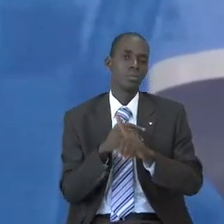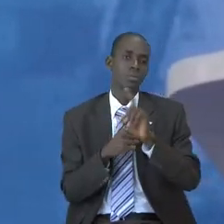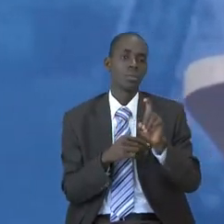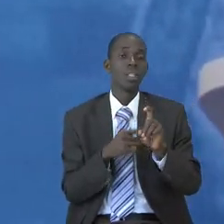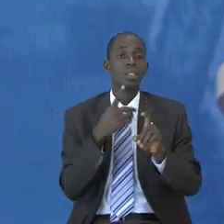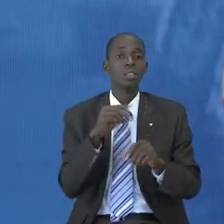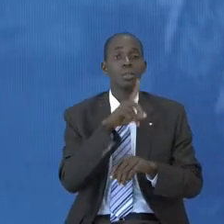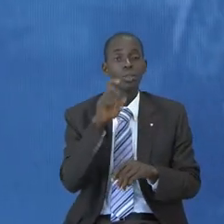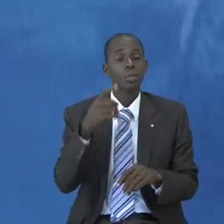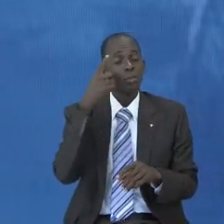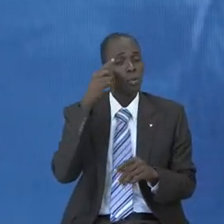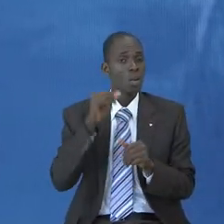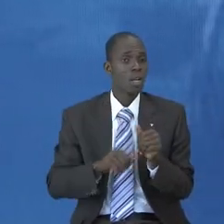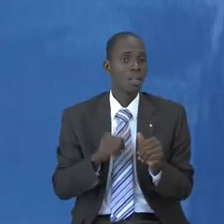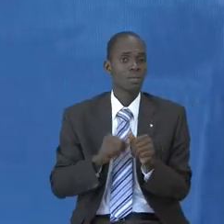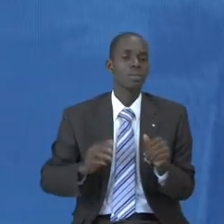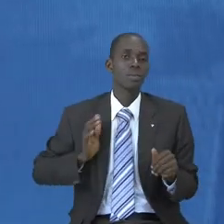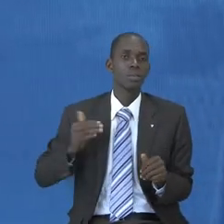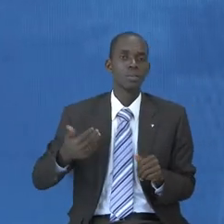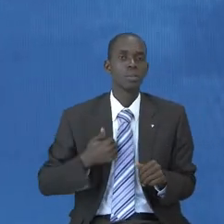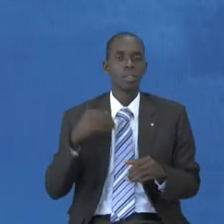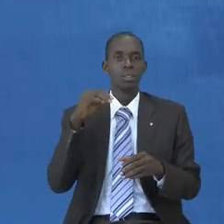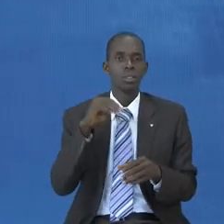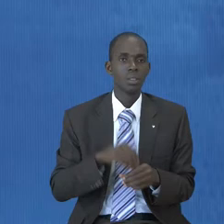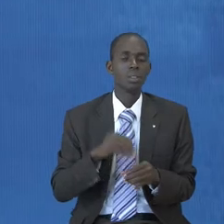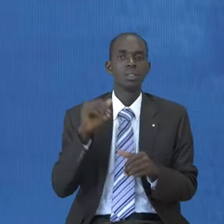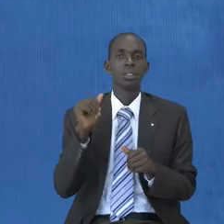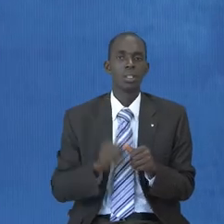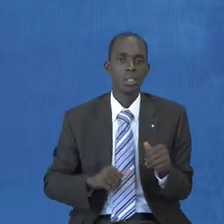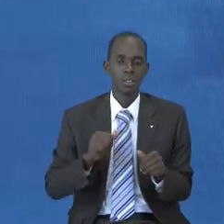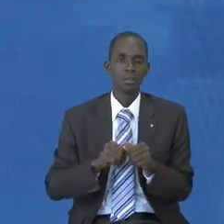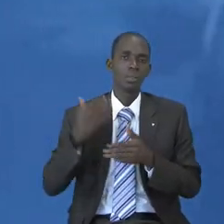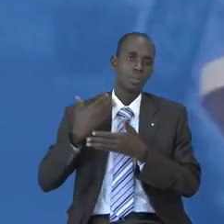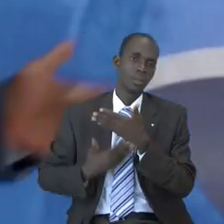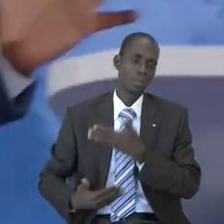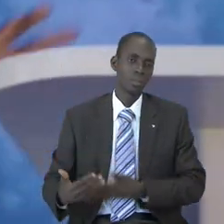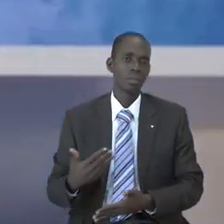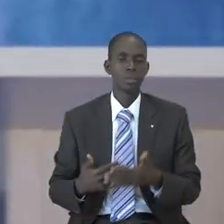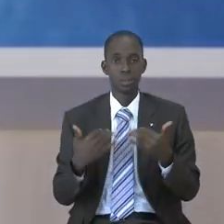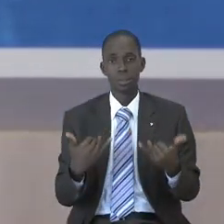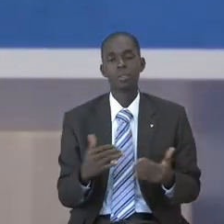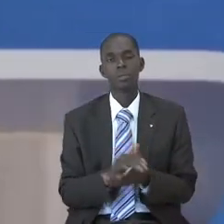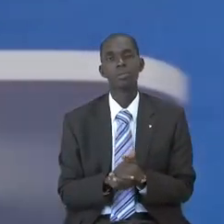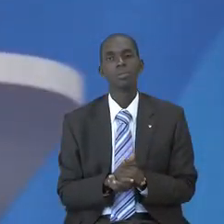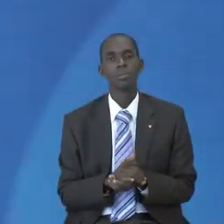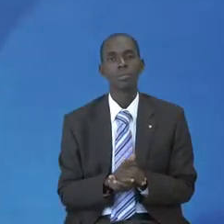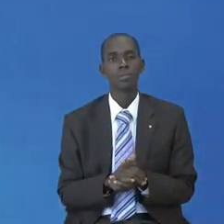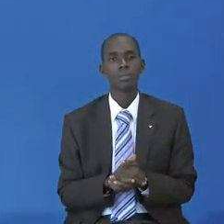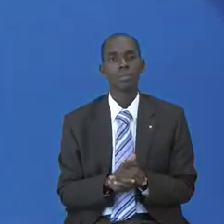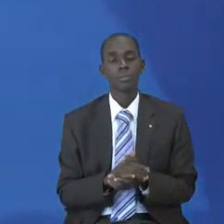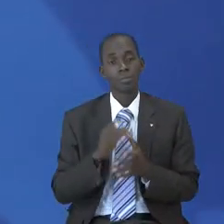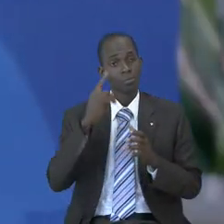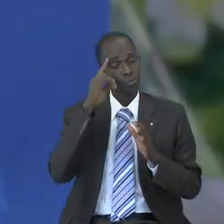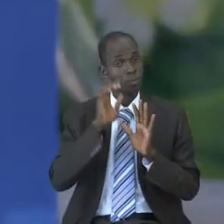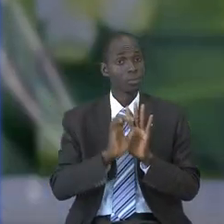for every soul in every generation. Now, let's say, for